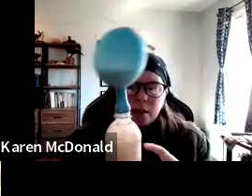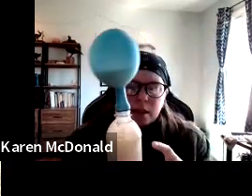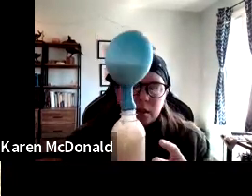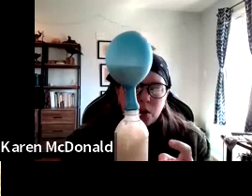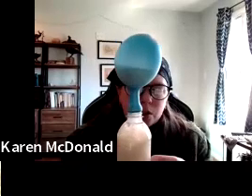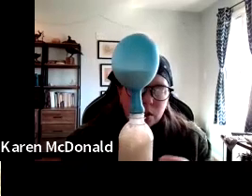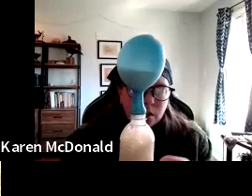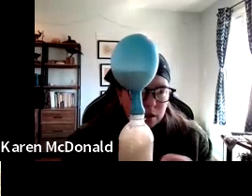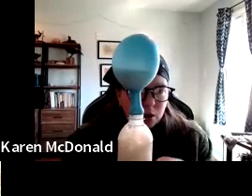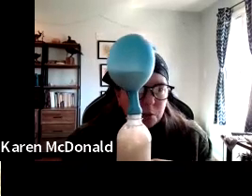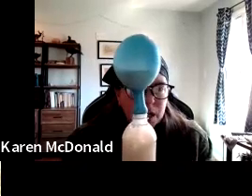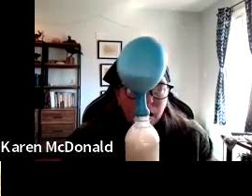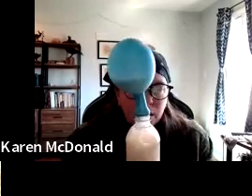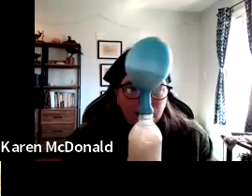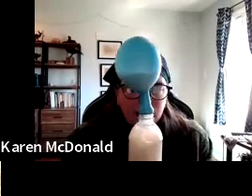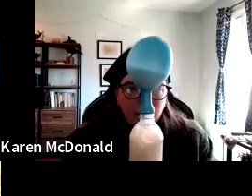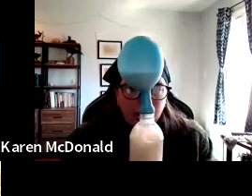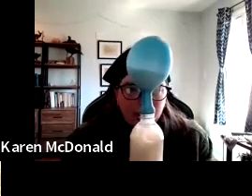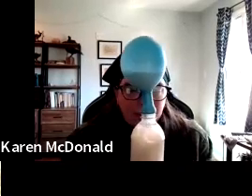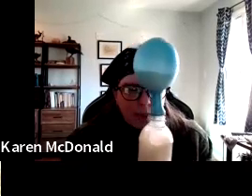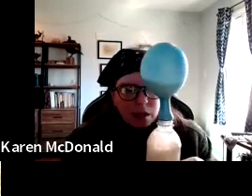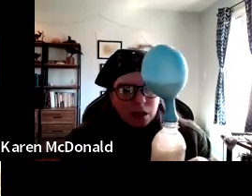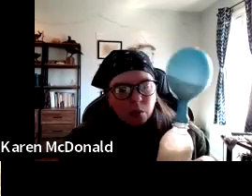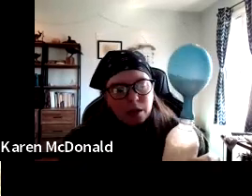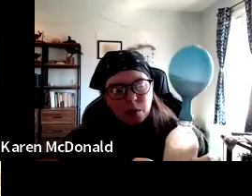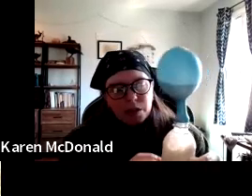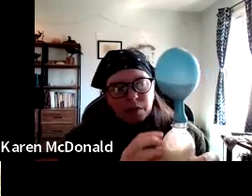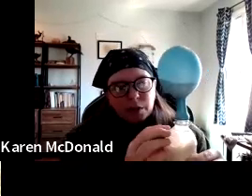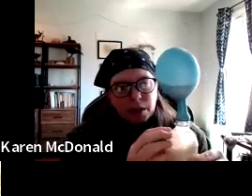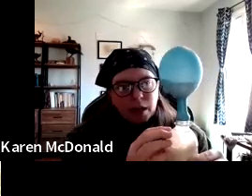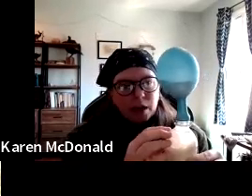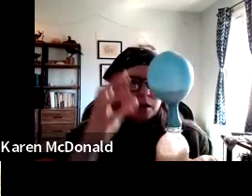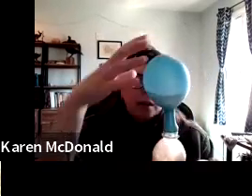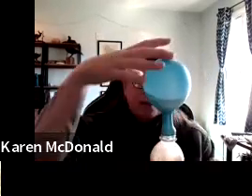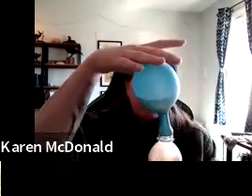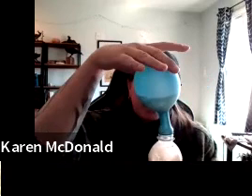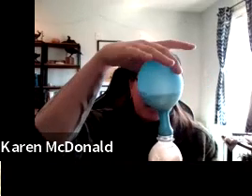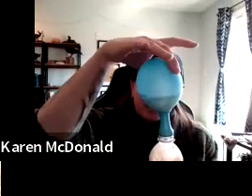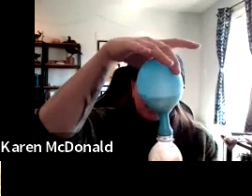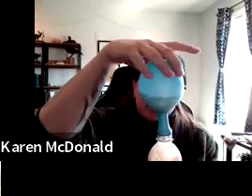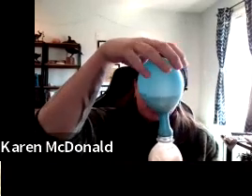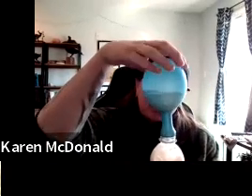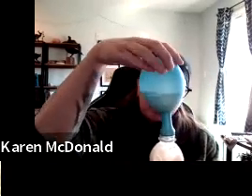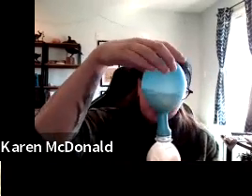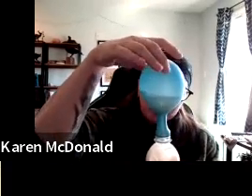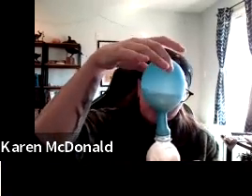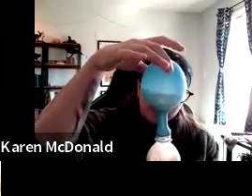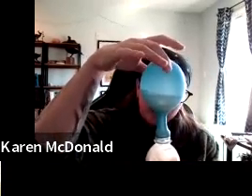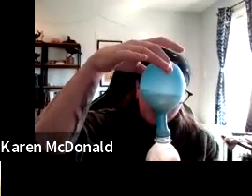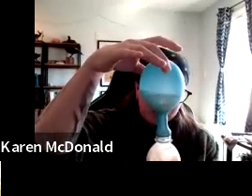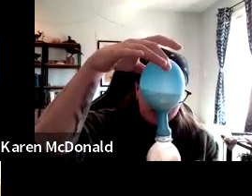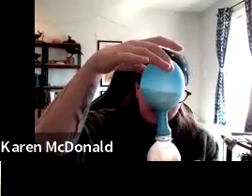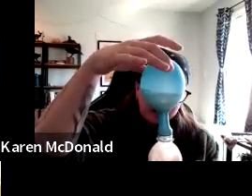that there's carbon dioxide in the bottle. We know it's filling with air because there's something